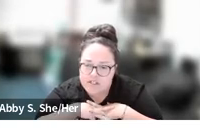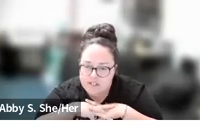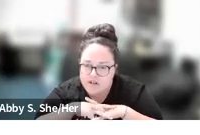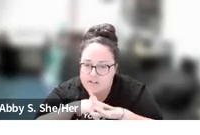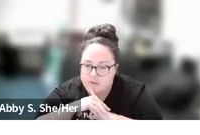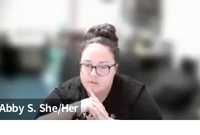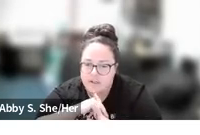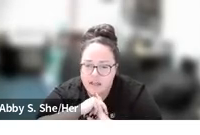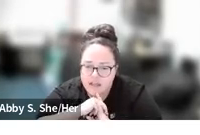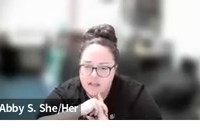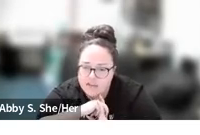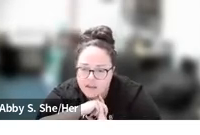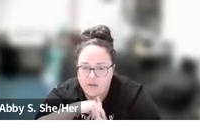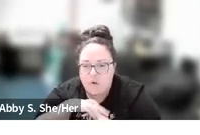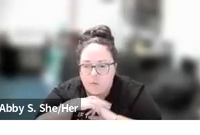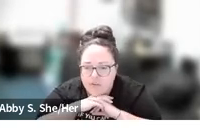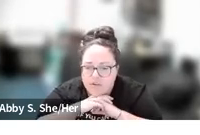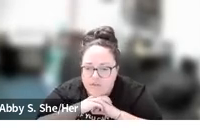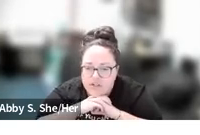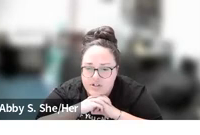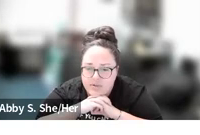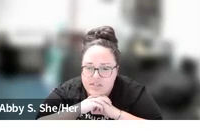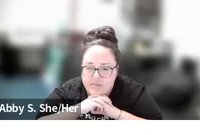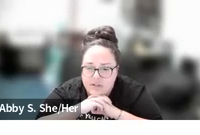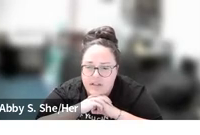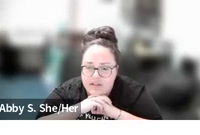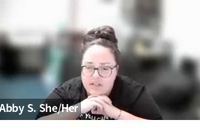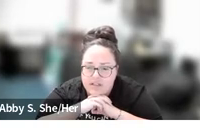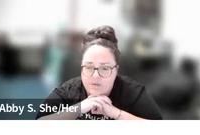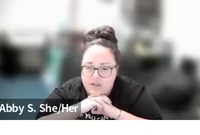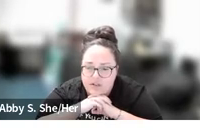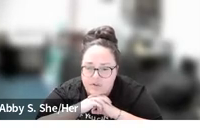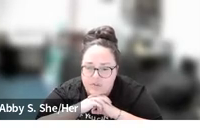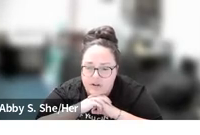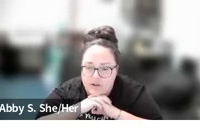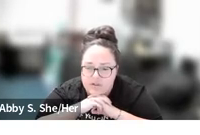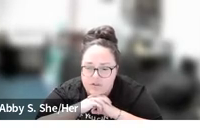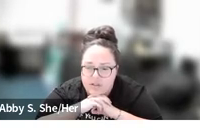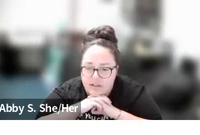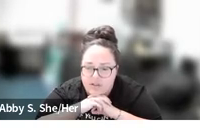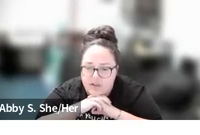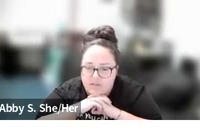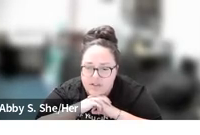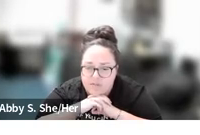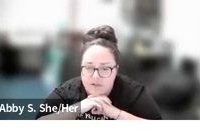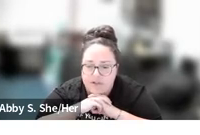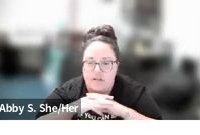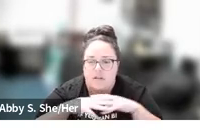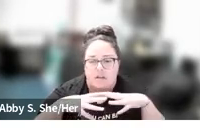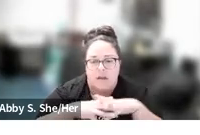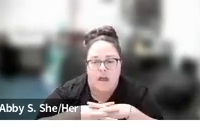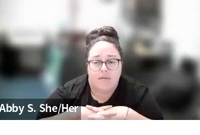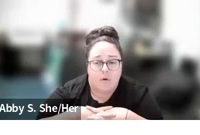Oh, Ajaune said starts at $329. And then what the new feature with Samsung Galaxy S22? What about Zoom and Live on